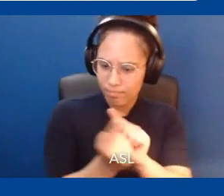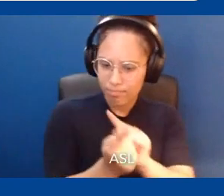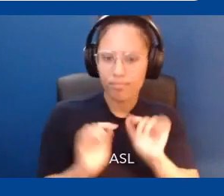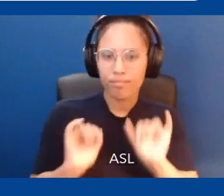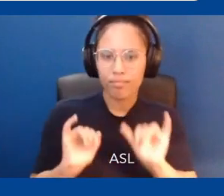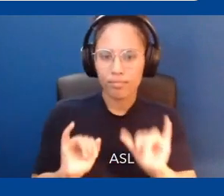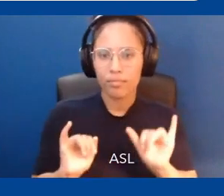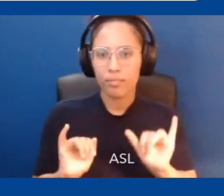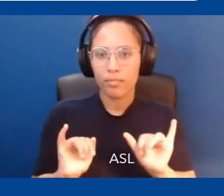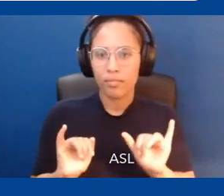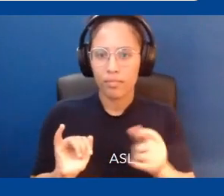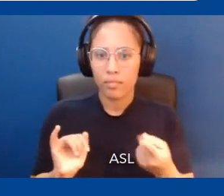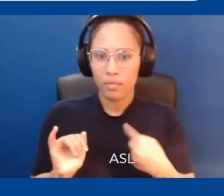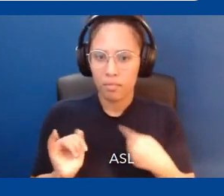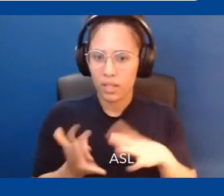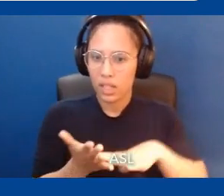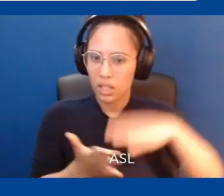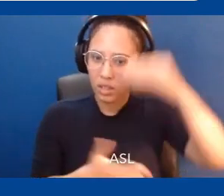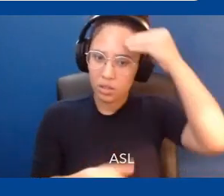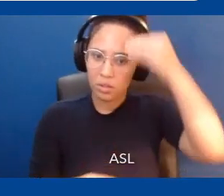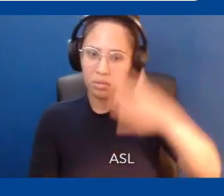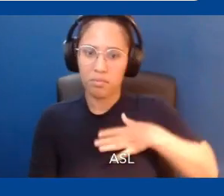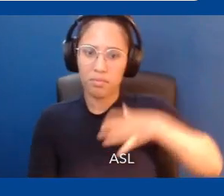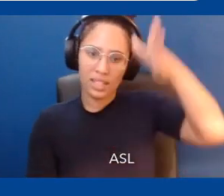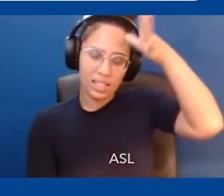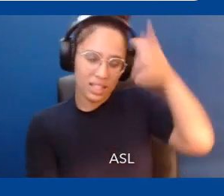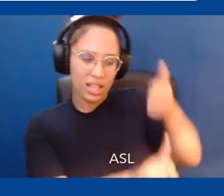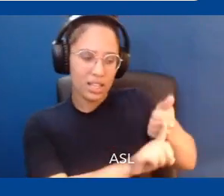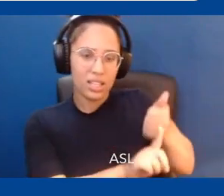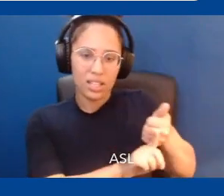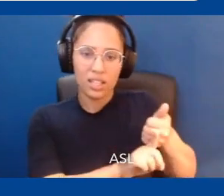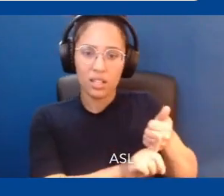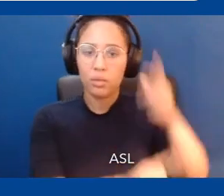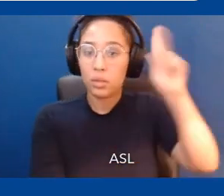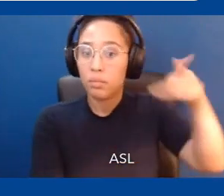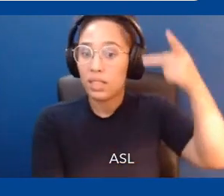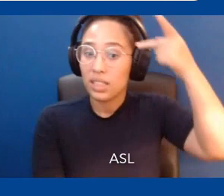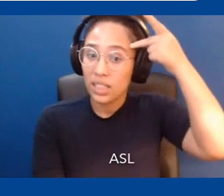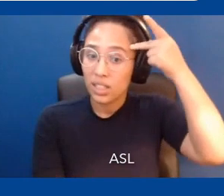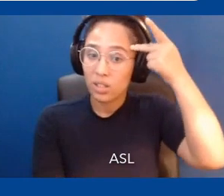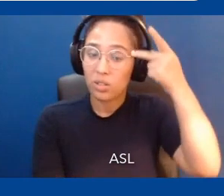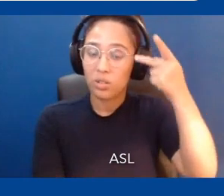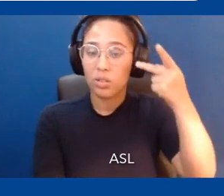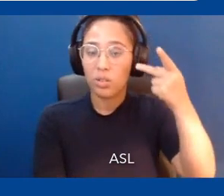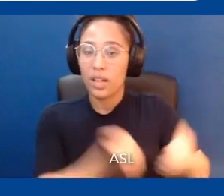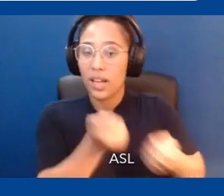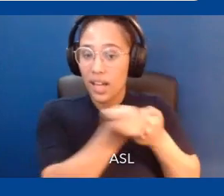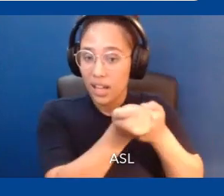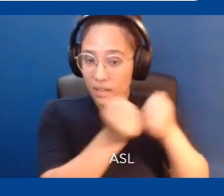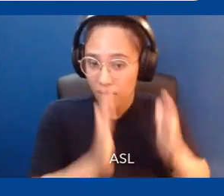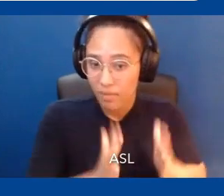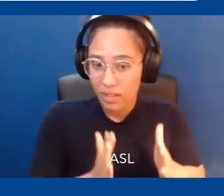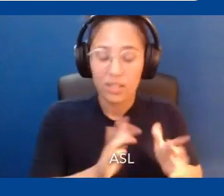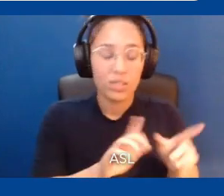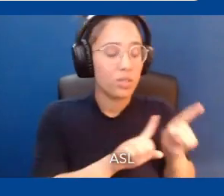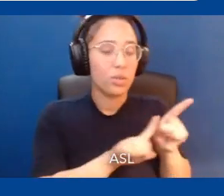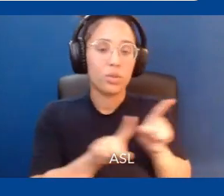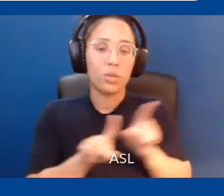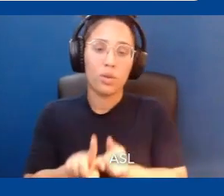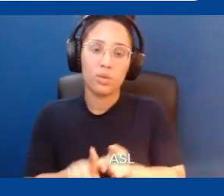twice clandestine. He was a political activist, but he was also